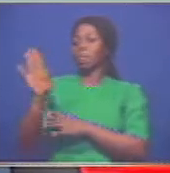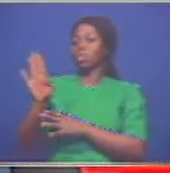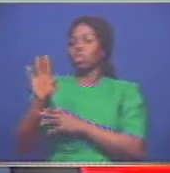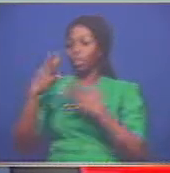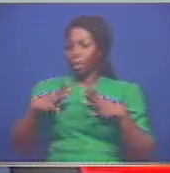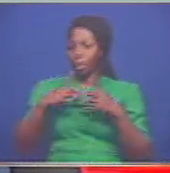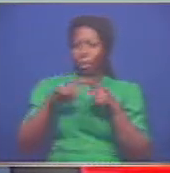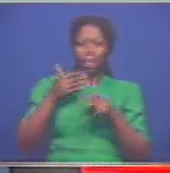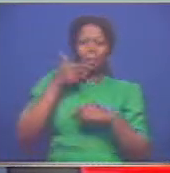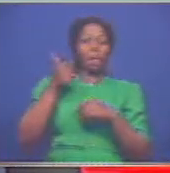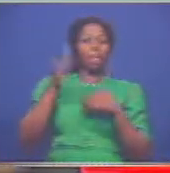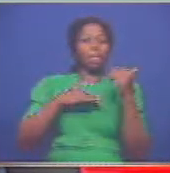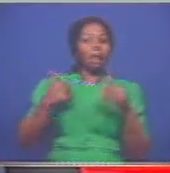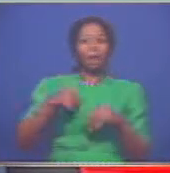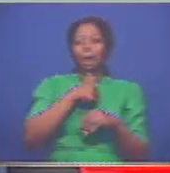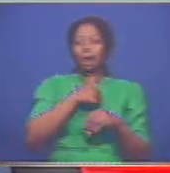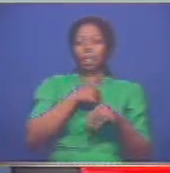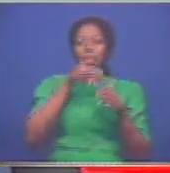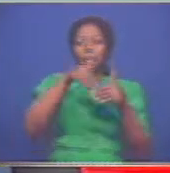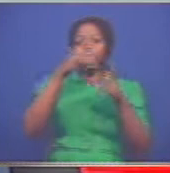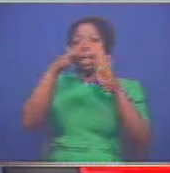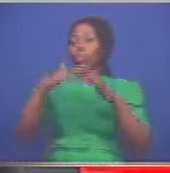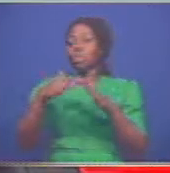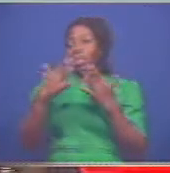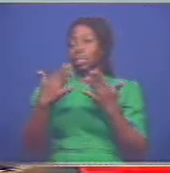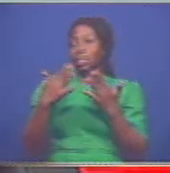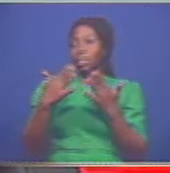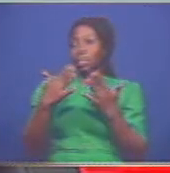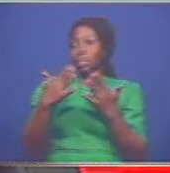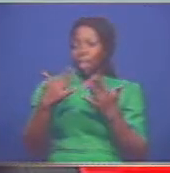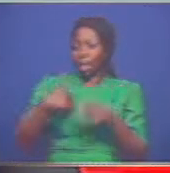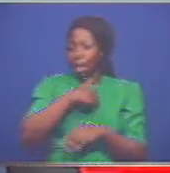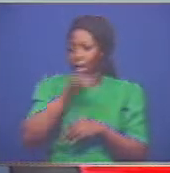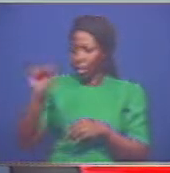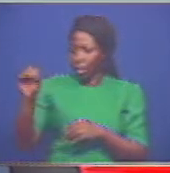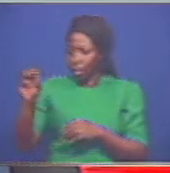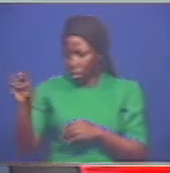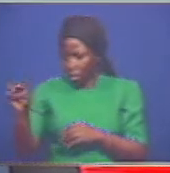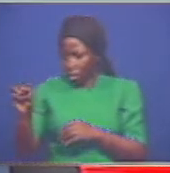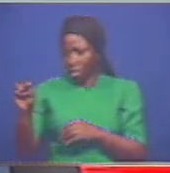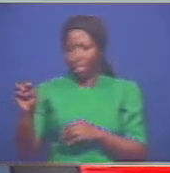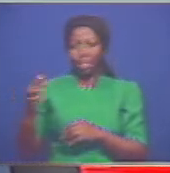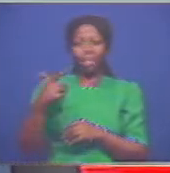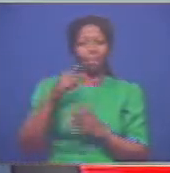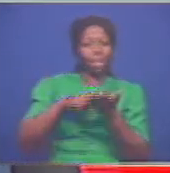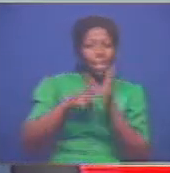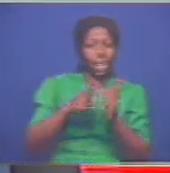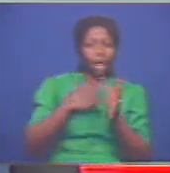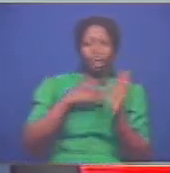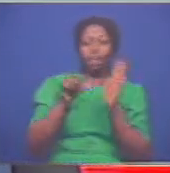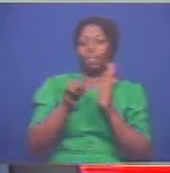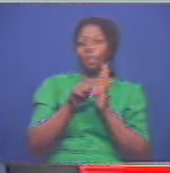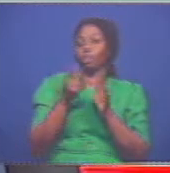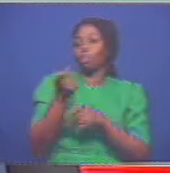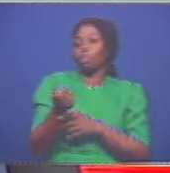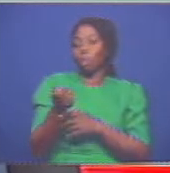us in terms of housing. Absolutely. If you look at it that way. Yeah. We are just 50 million. It tells you our problem is much less. We can be able to